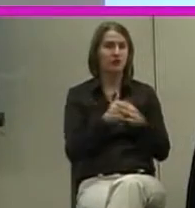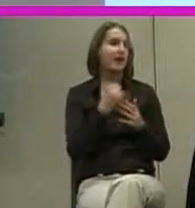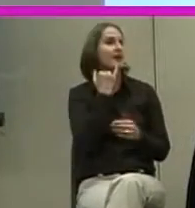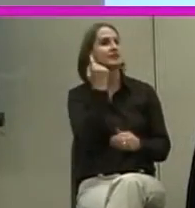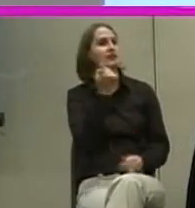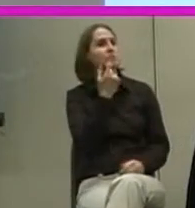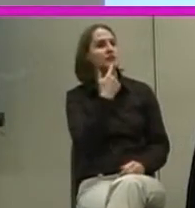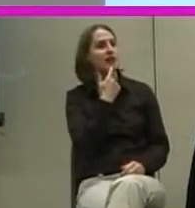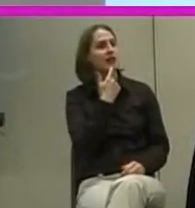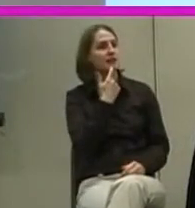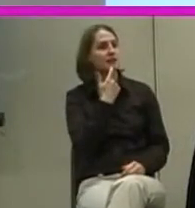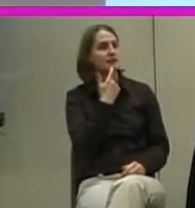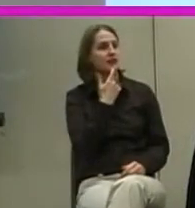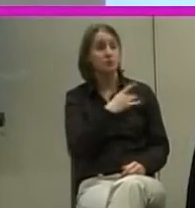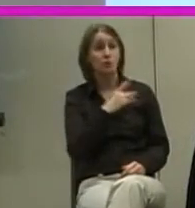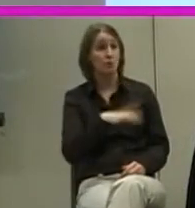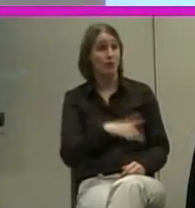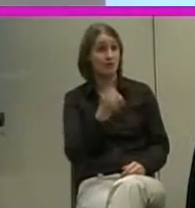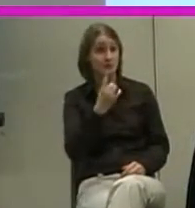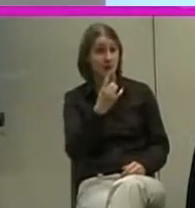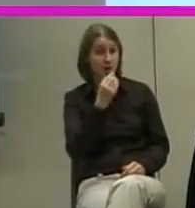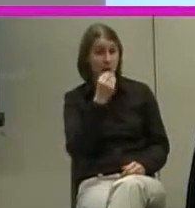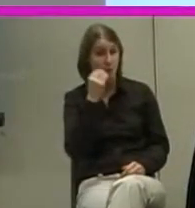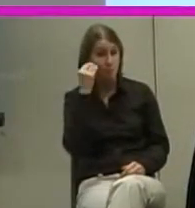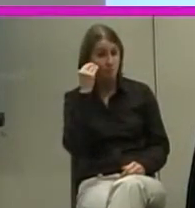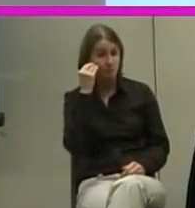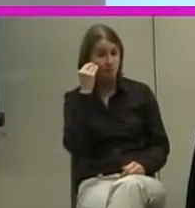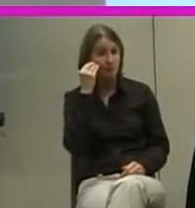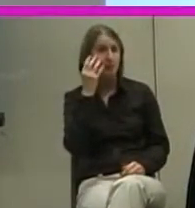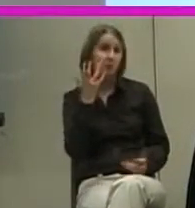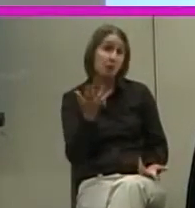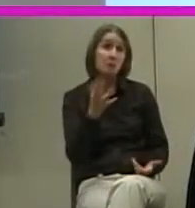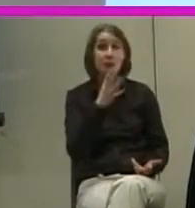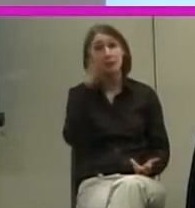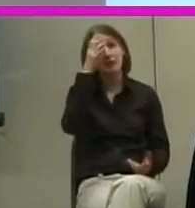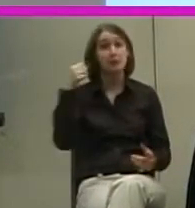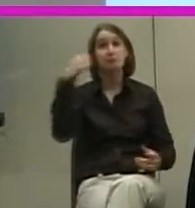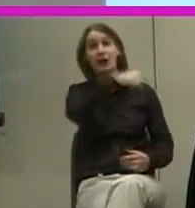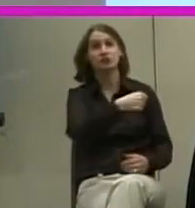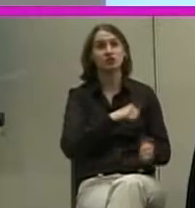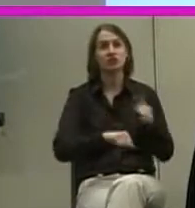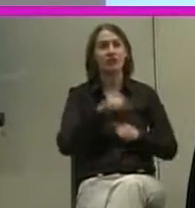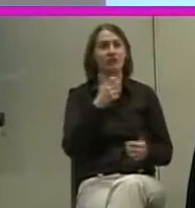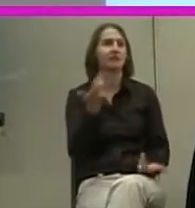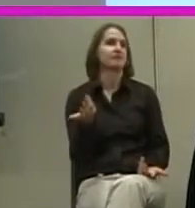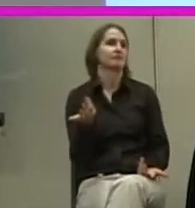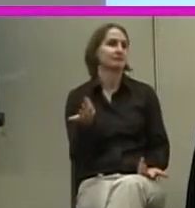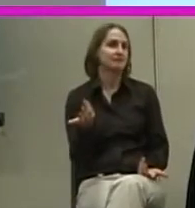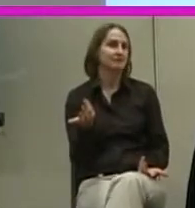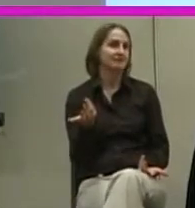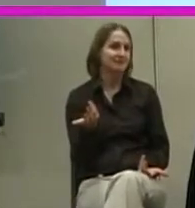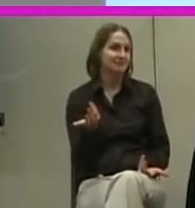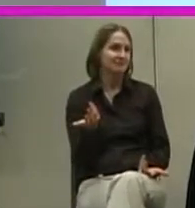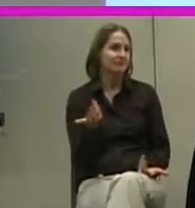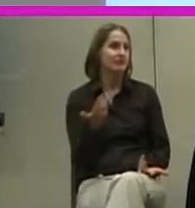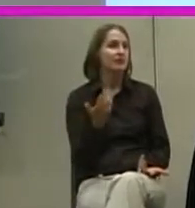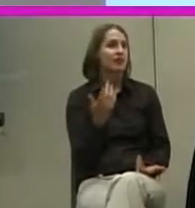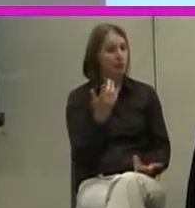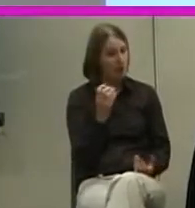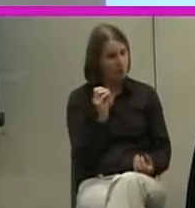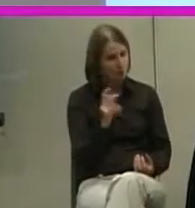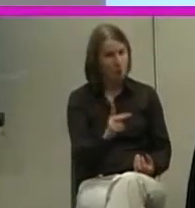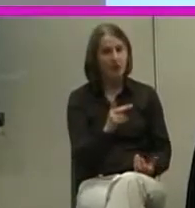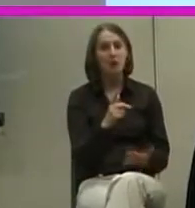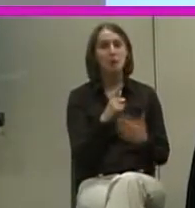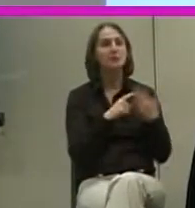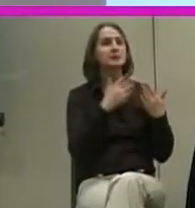says something you don't like at home? Well, mom and dad punch each other. Okay? What's a better way? Or maybe